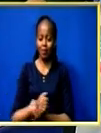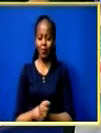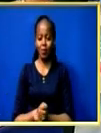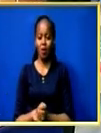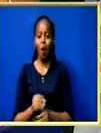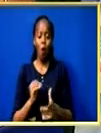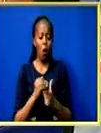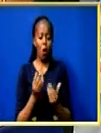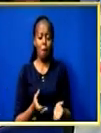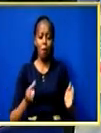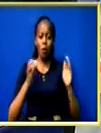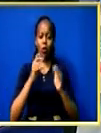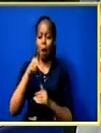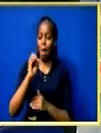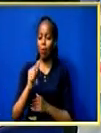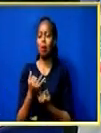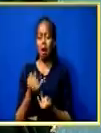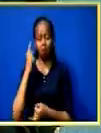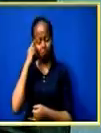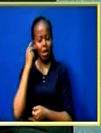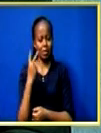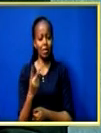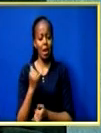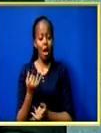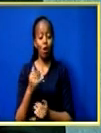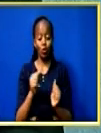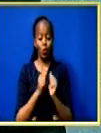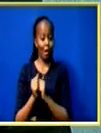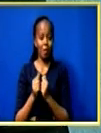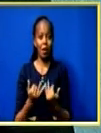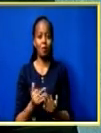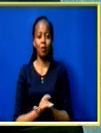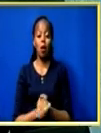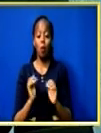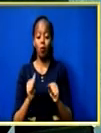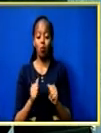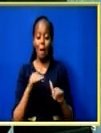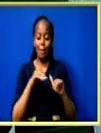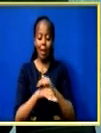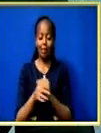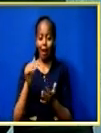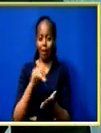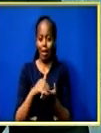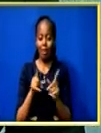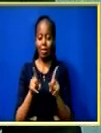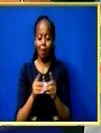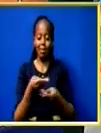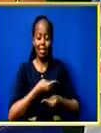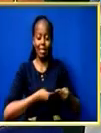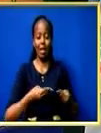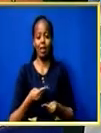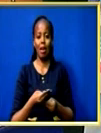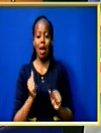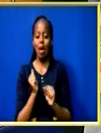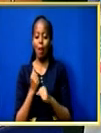on a pot. Oh, craft. Now you're thinking. Yeah. Now you're there with me. So you can replant them and sell them when